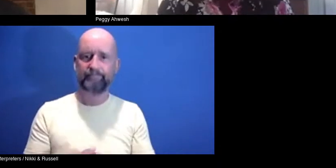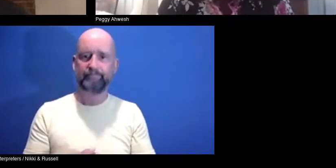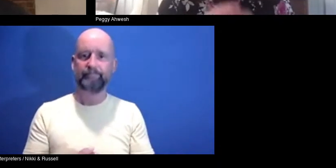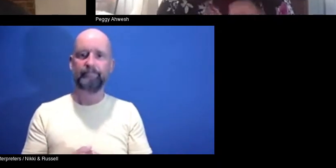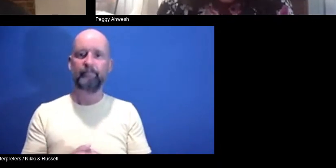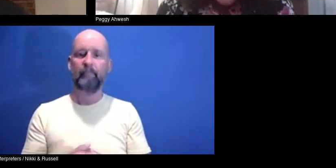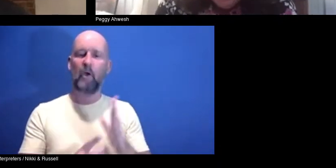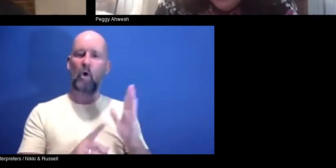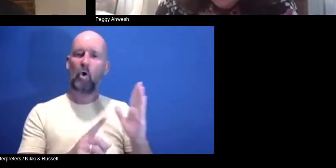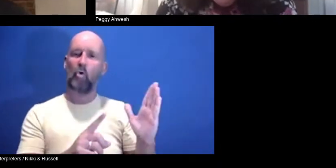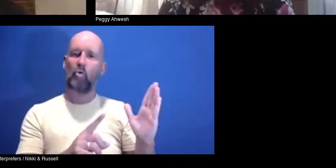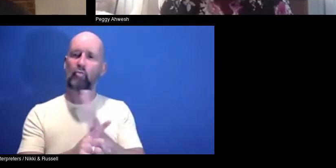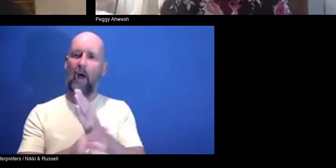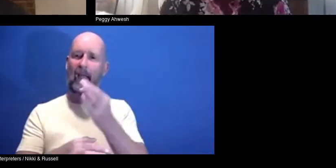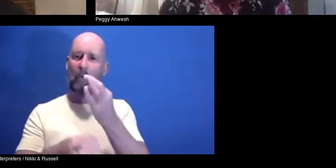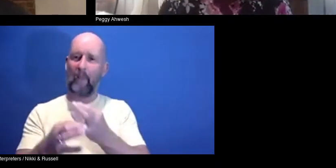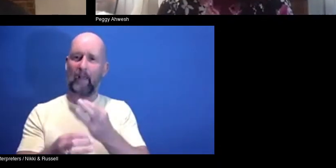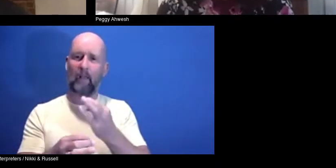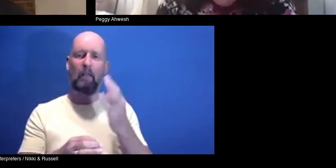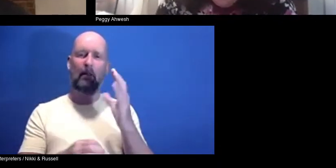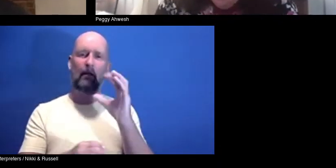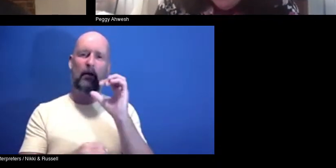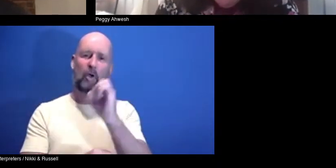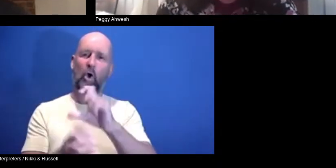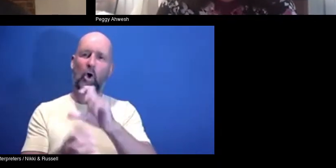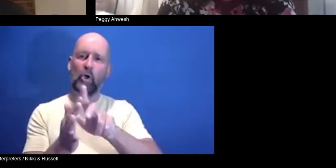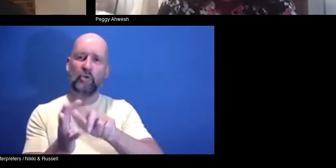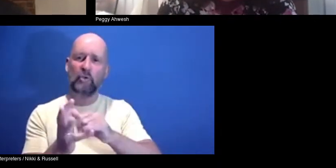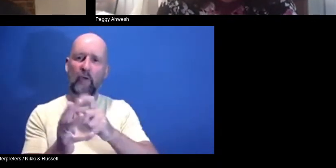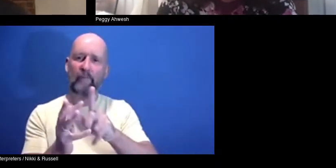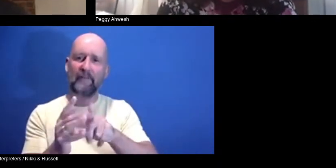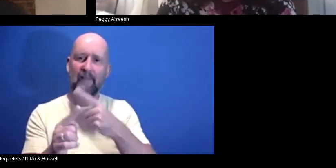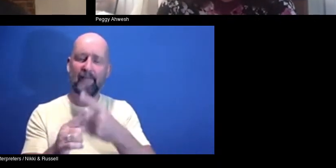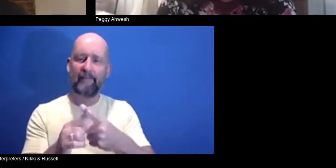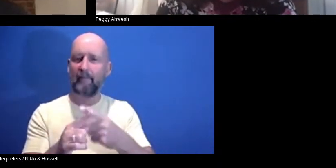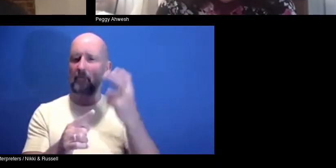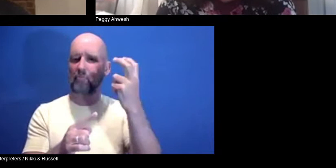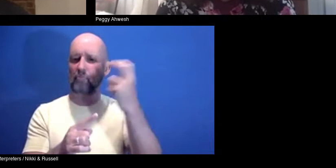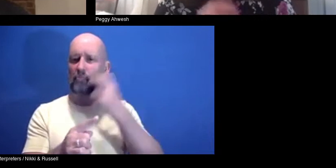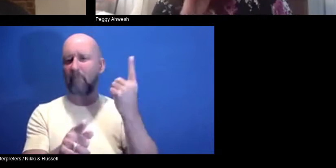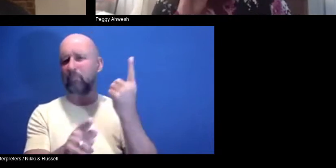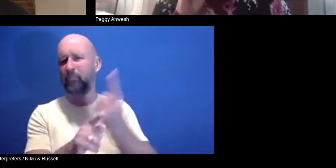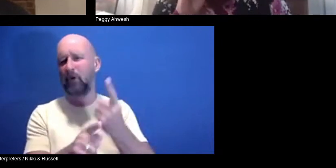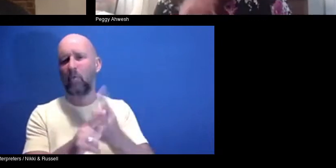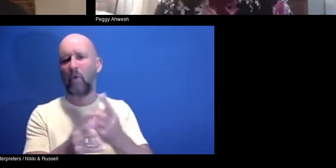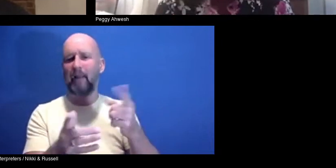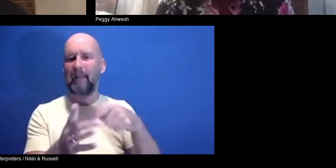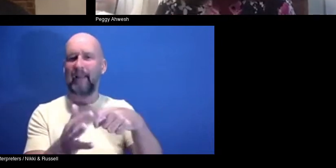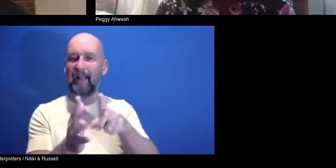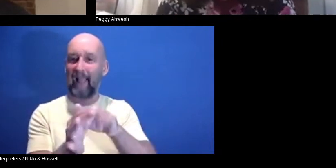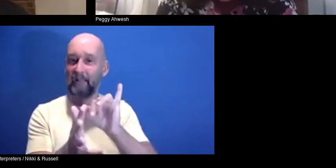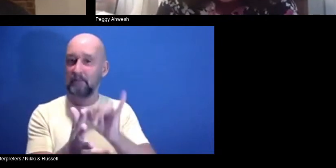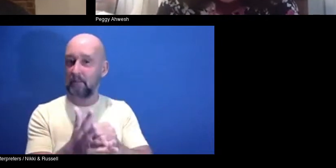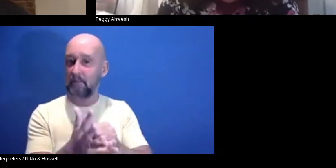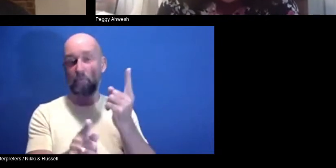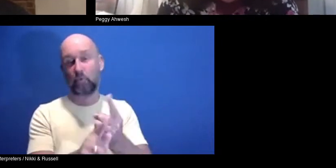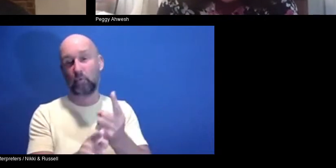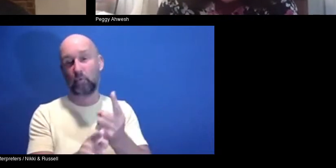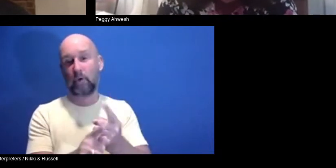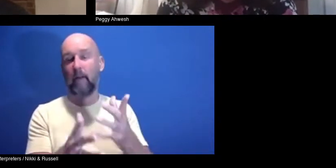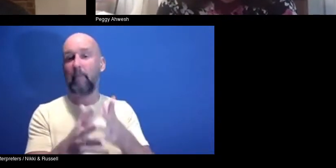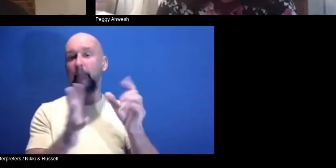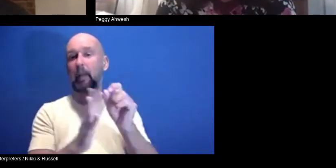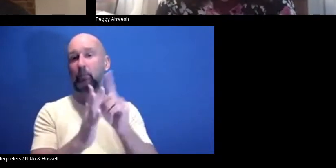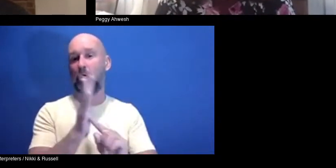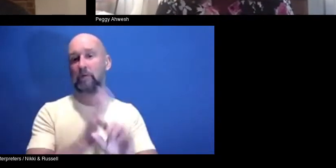right wing and conservative crap in Kansas is unbelievable. And so I did a big project there,